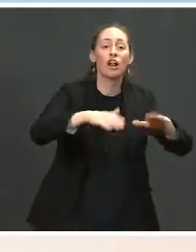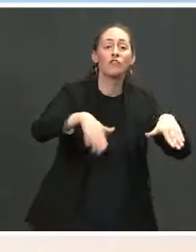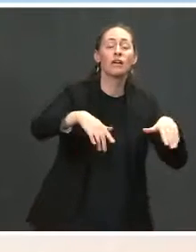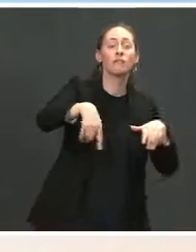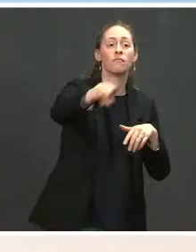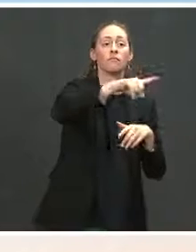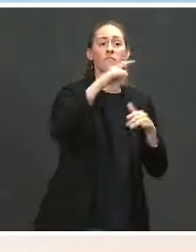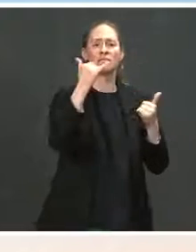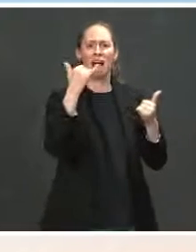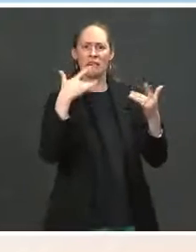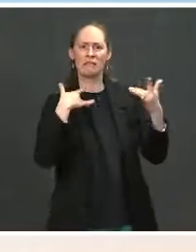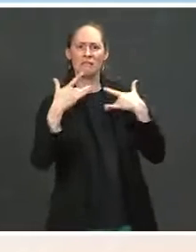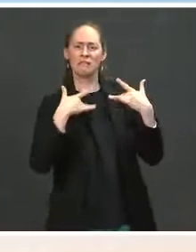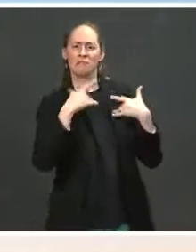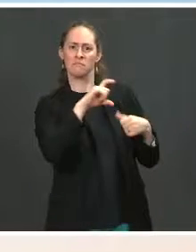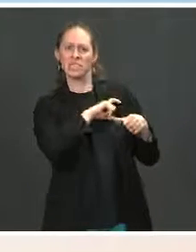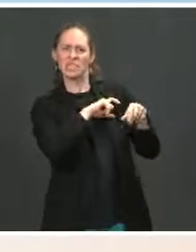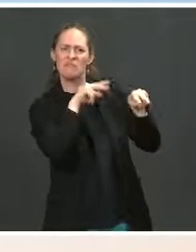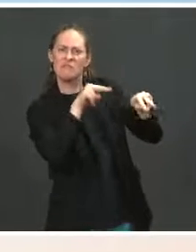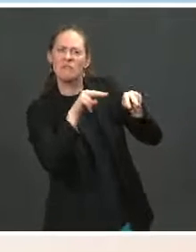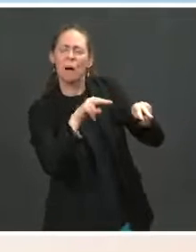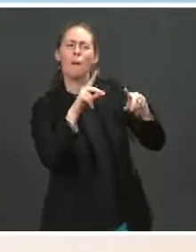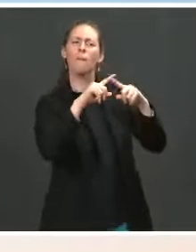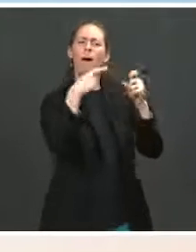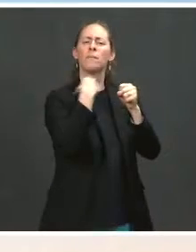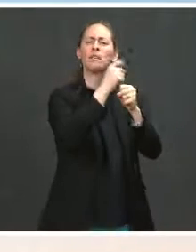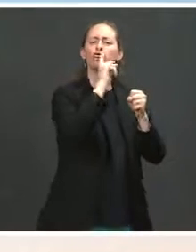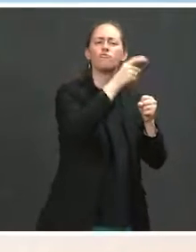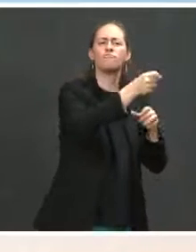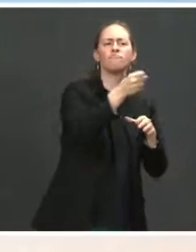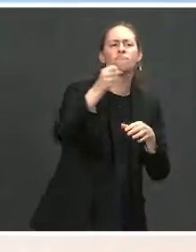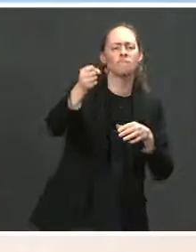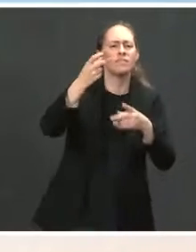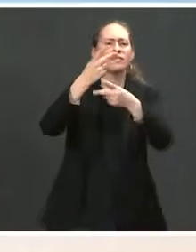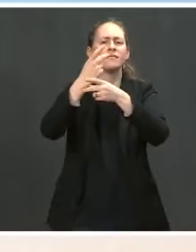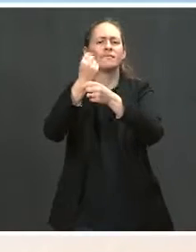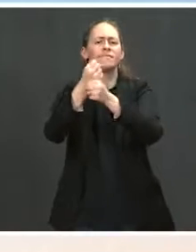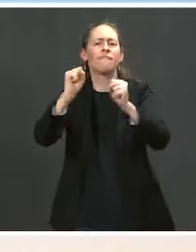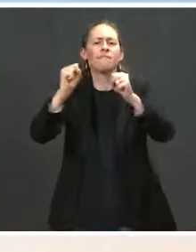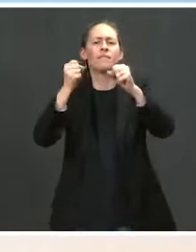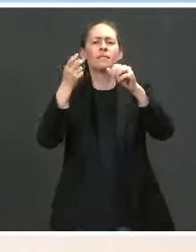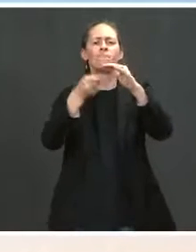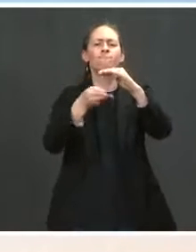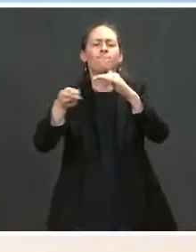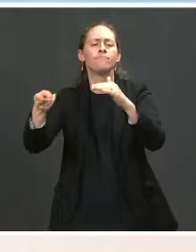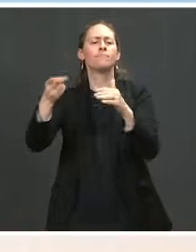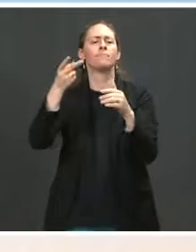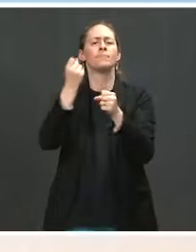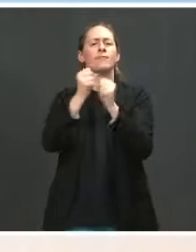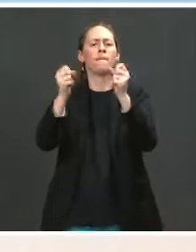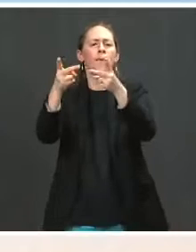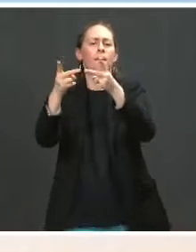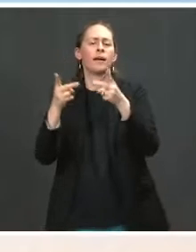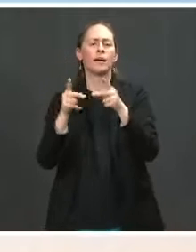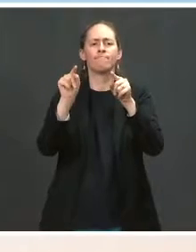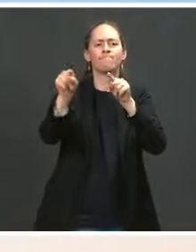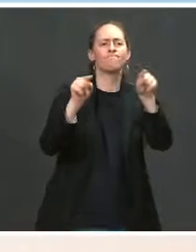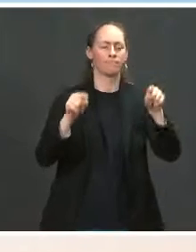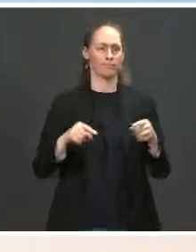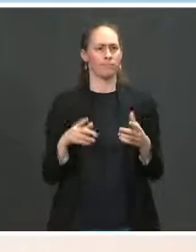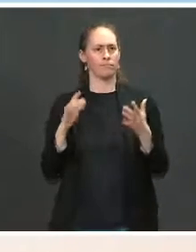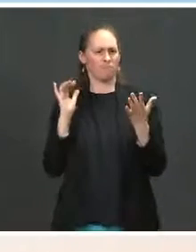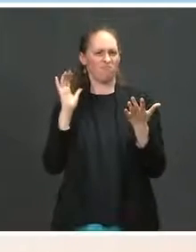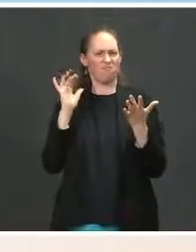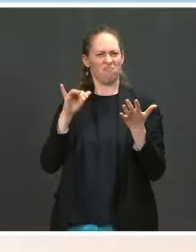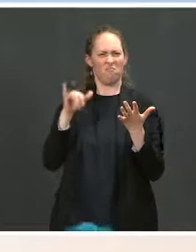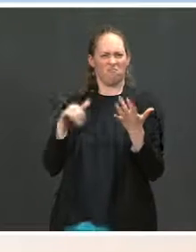into these shelters, which we've seen some progress on in the numbers that have been released by the Department of Homeland Security. That's where his focus is